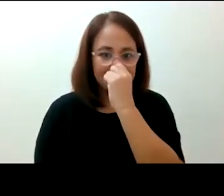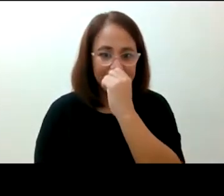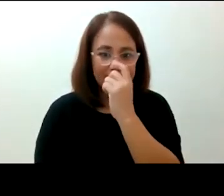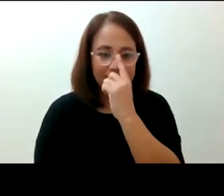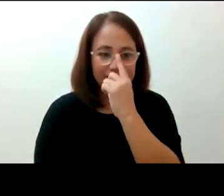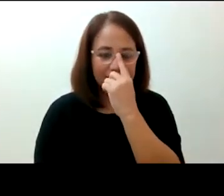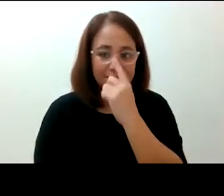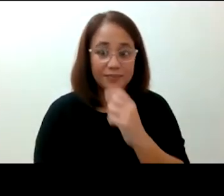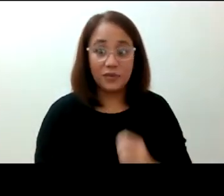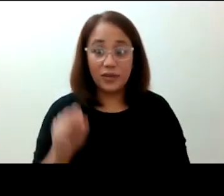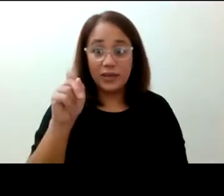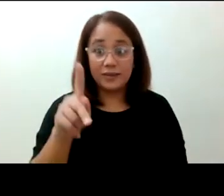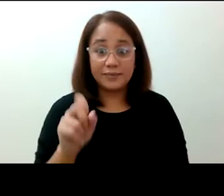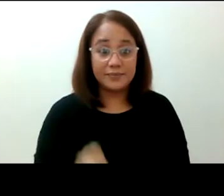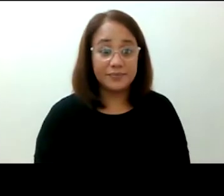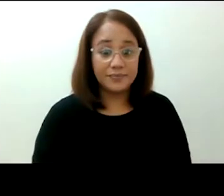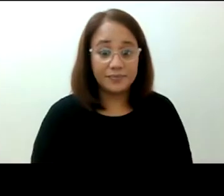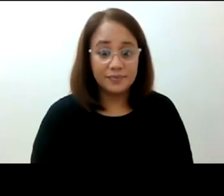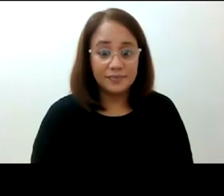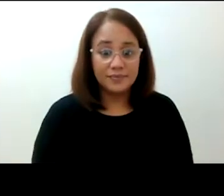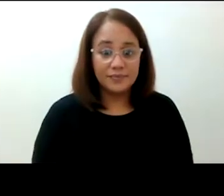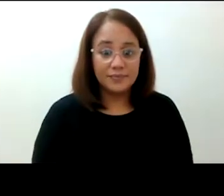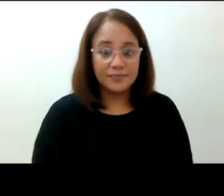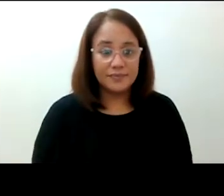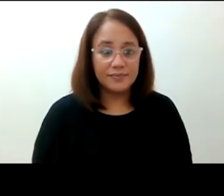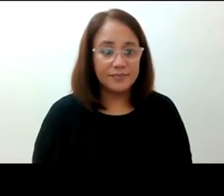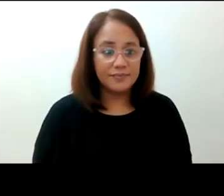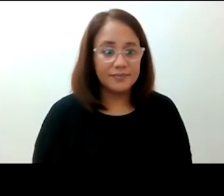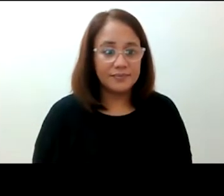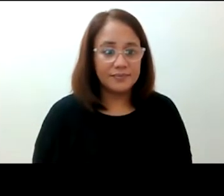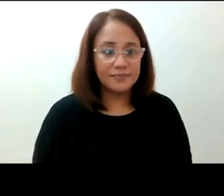Okay. All right.